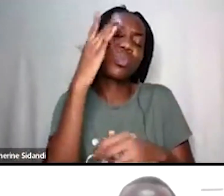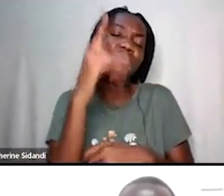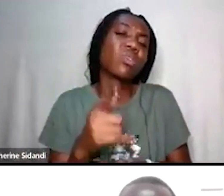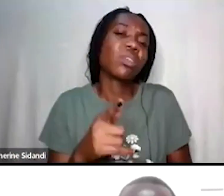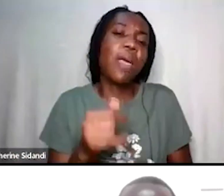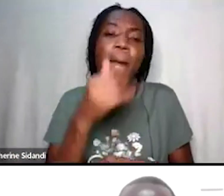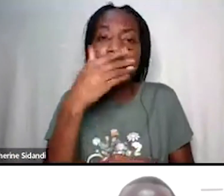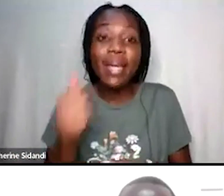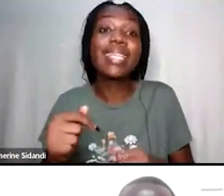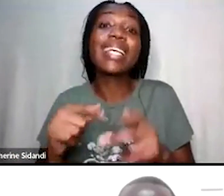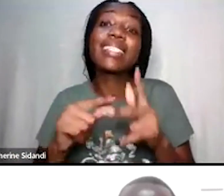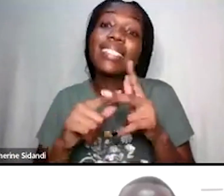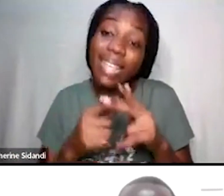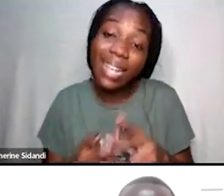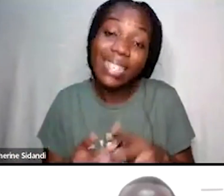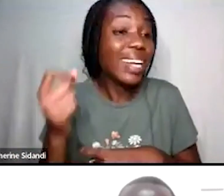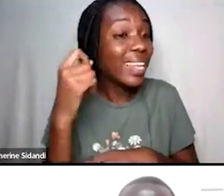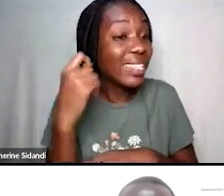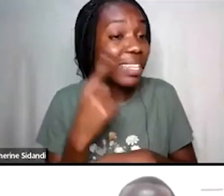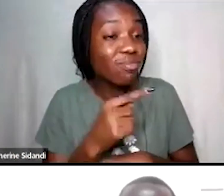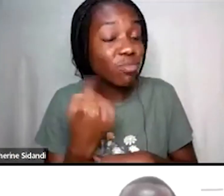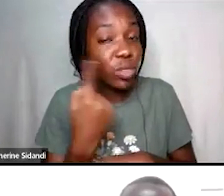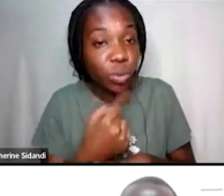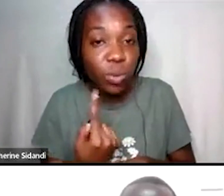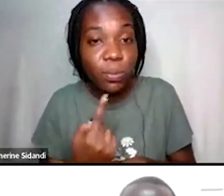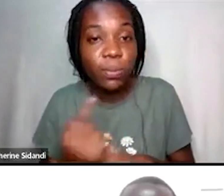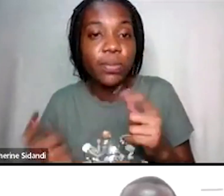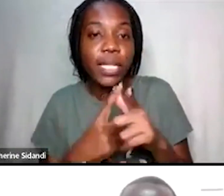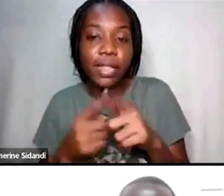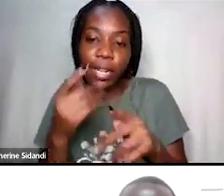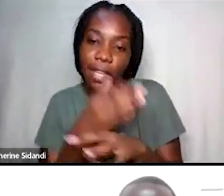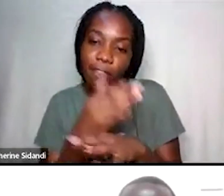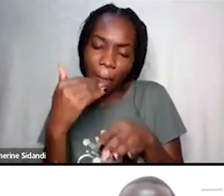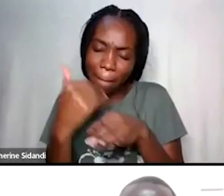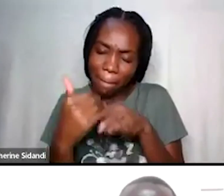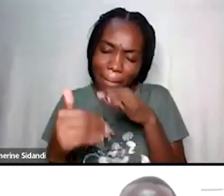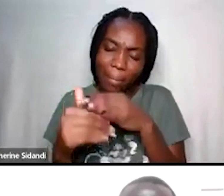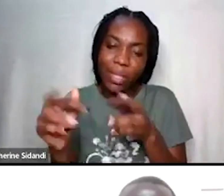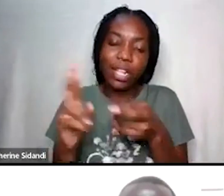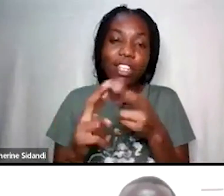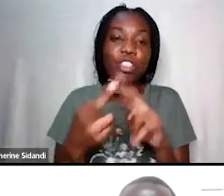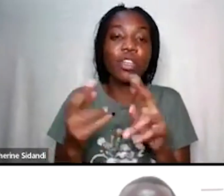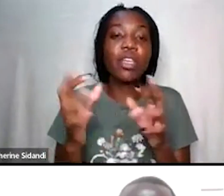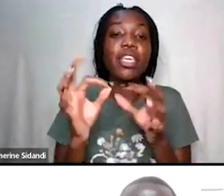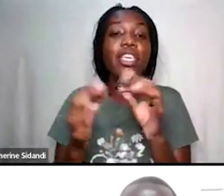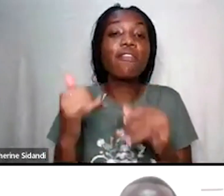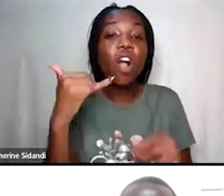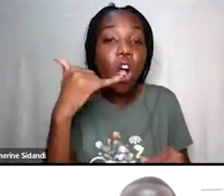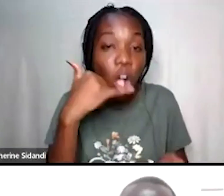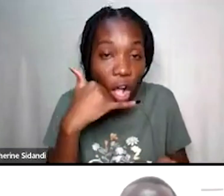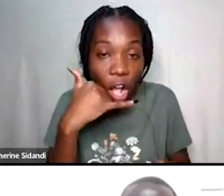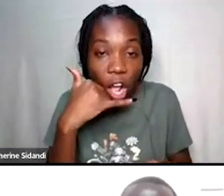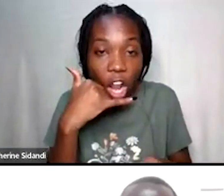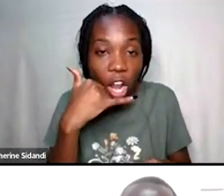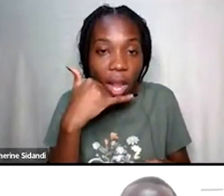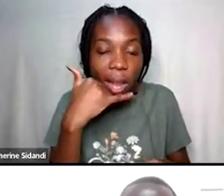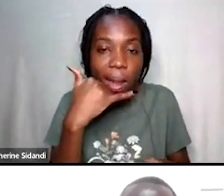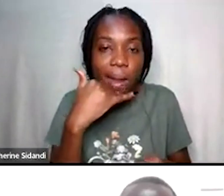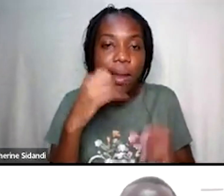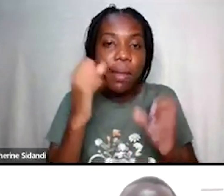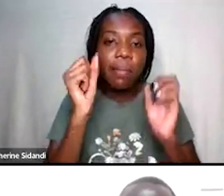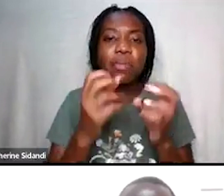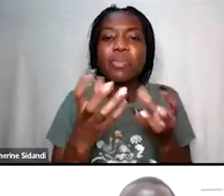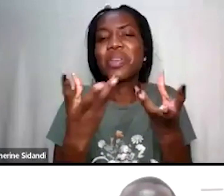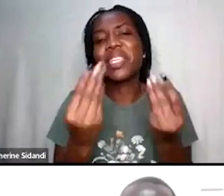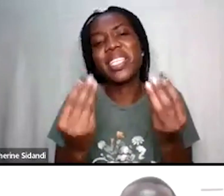of all, understanding who they are. Then once you build that relationship, so even when you call them, when they call you, then to be very easy for you to